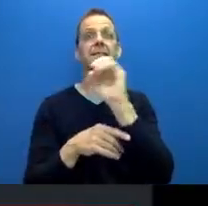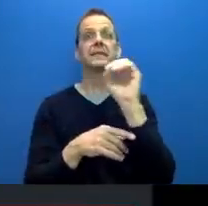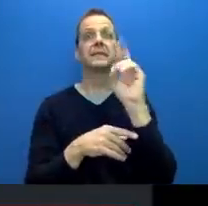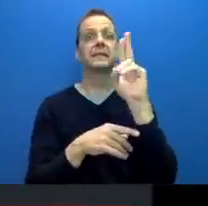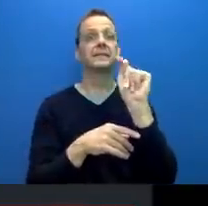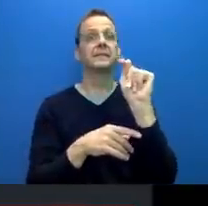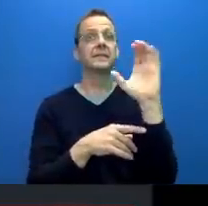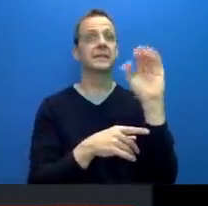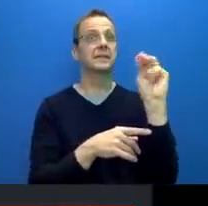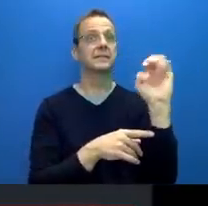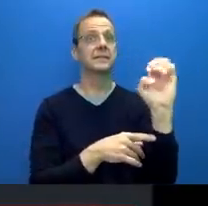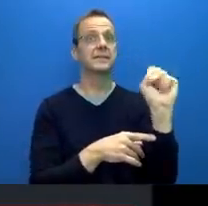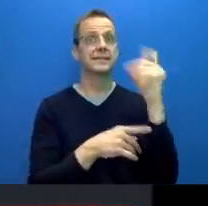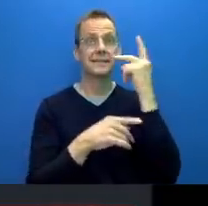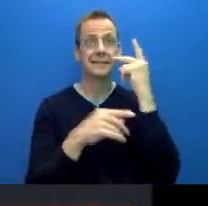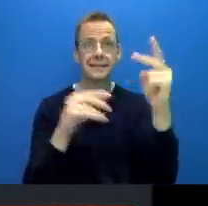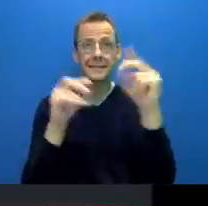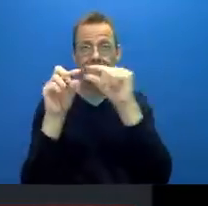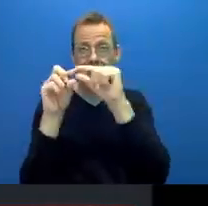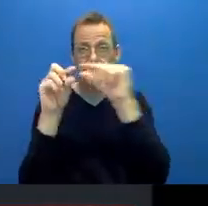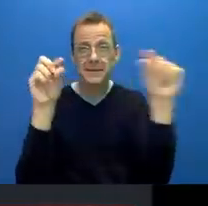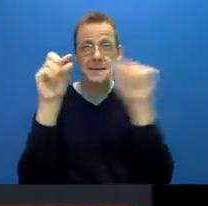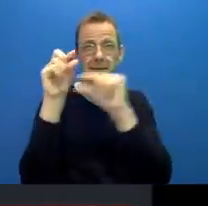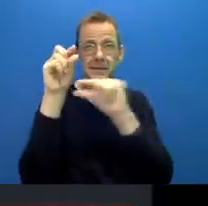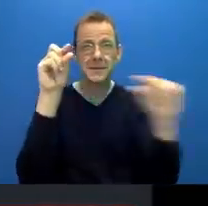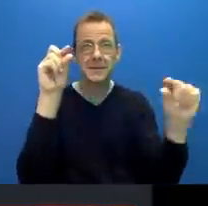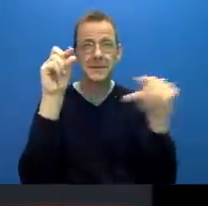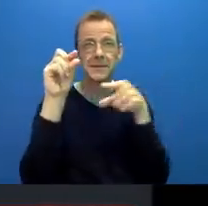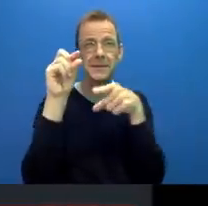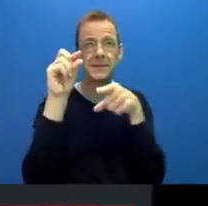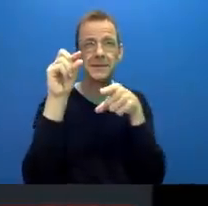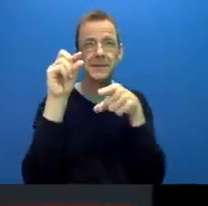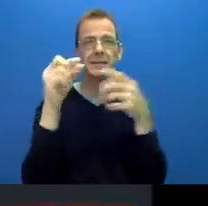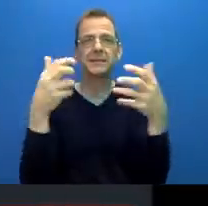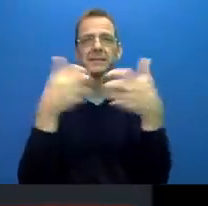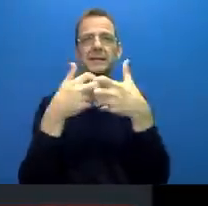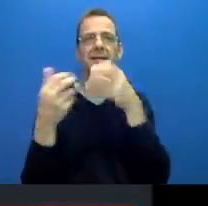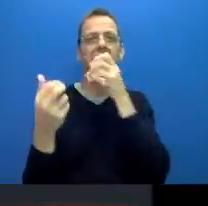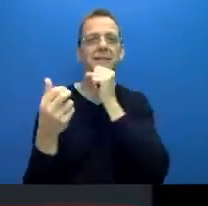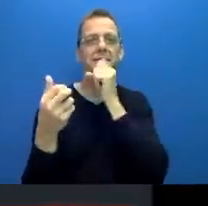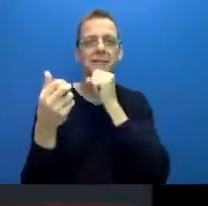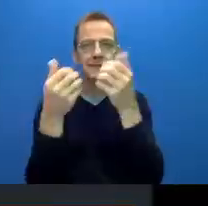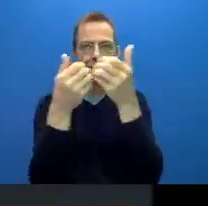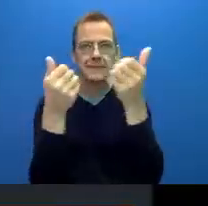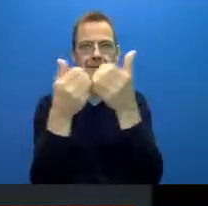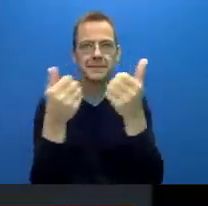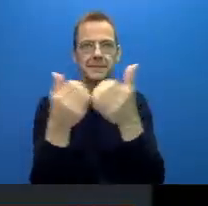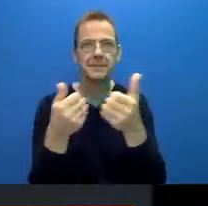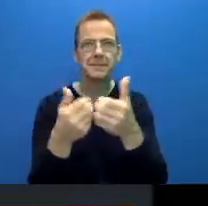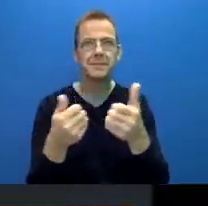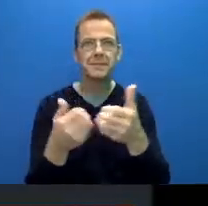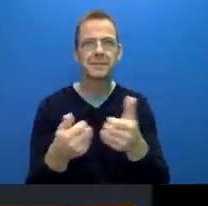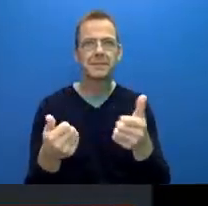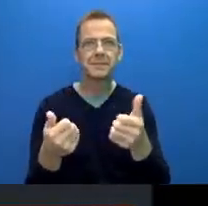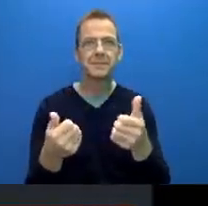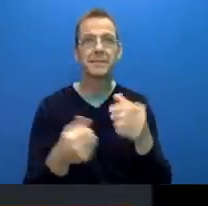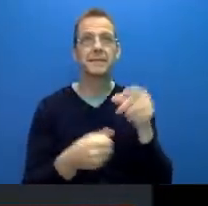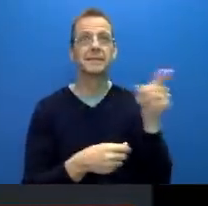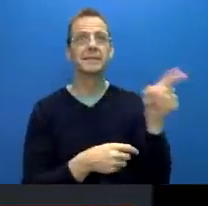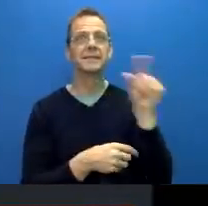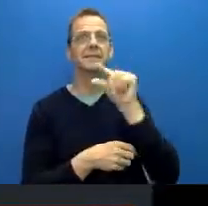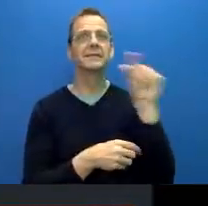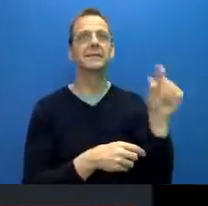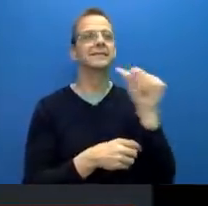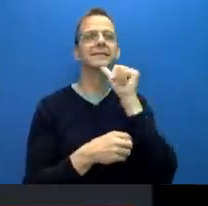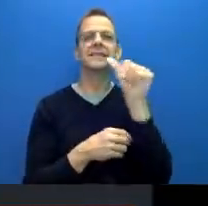dedicated to the age groups that are youth. So the province doesn't release active hospitalizations